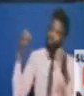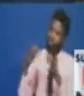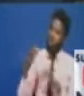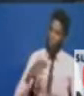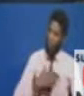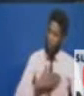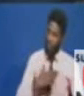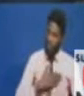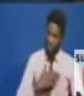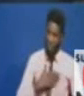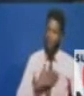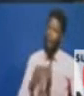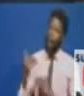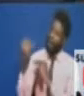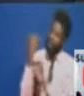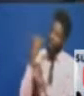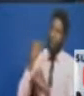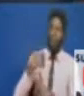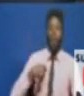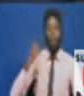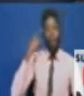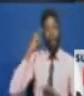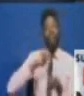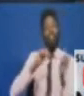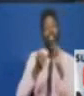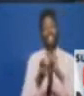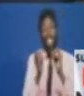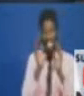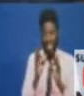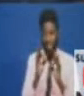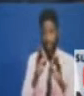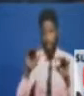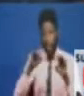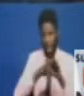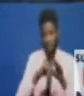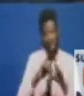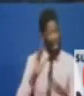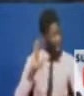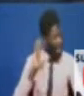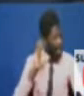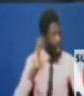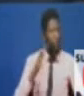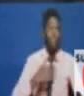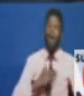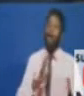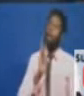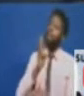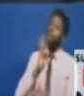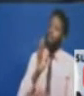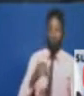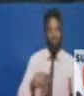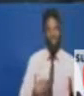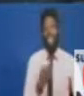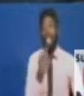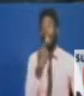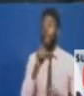and in fact, if the Honorable Member cared to listen to that speech, I said,